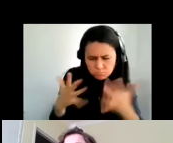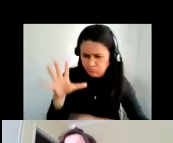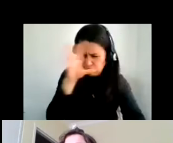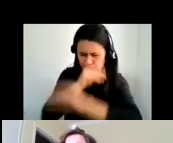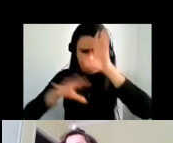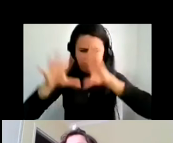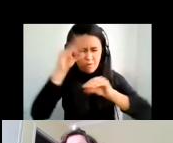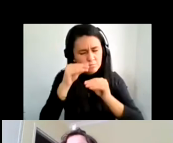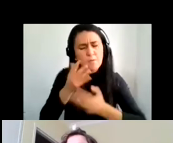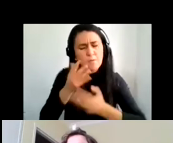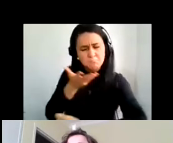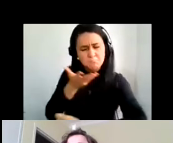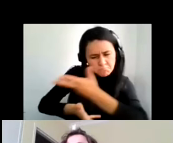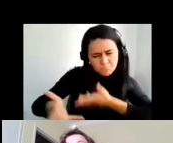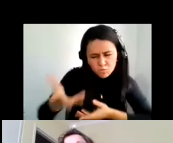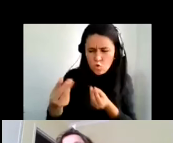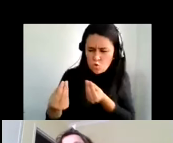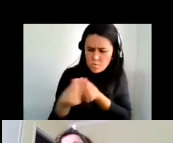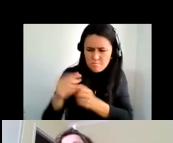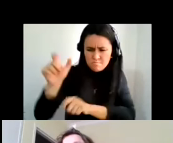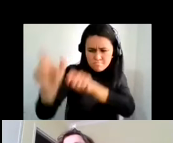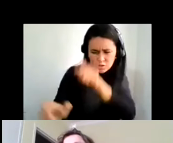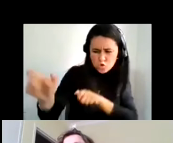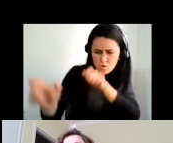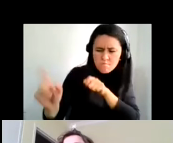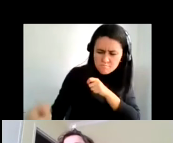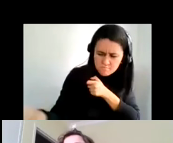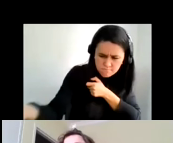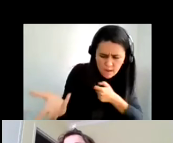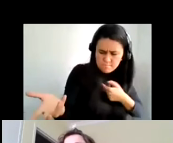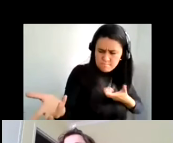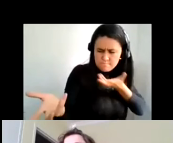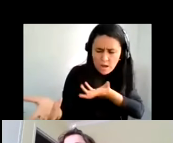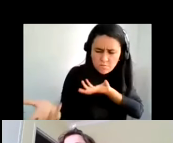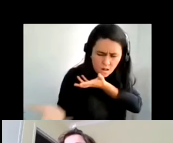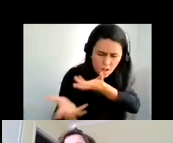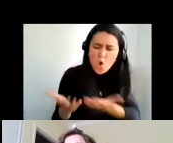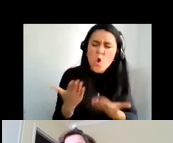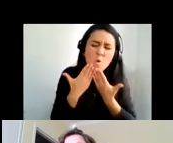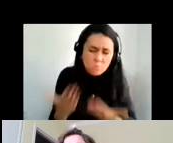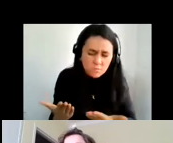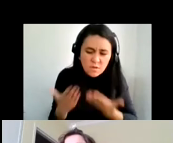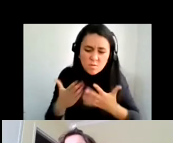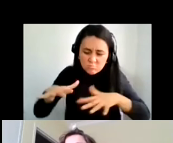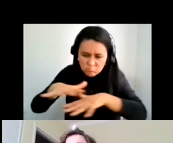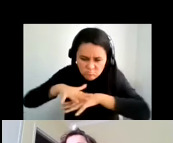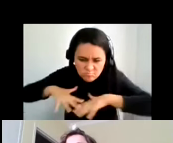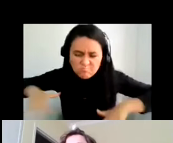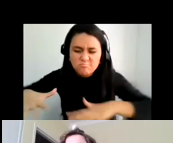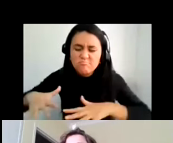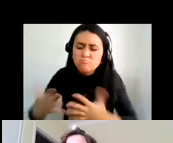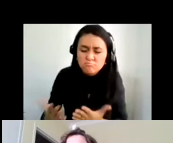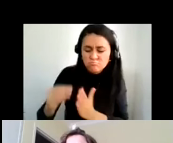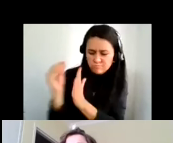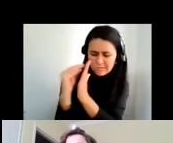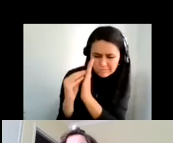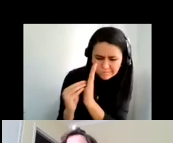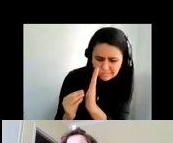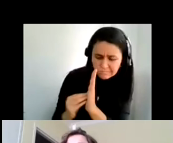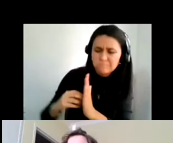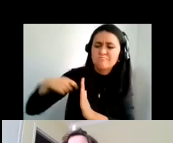learn from what you all are doing. In addition, over the last years, we have commissioned some reviews, some